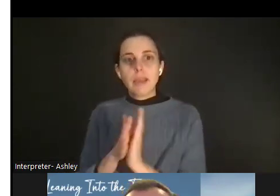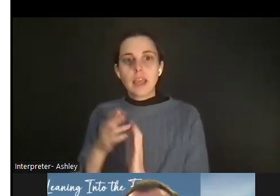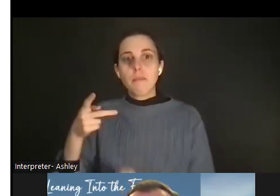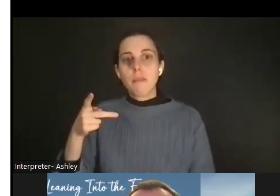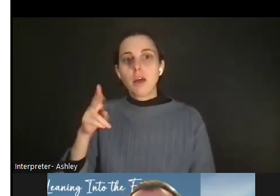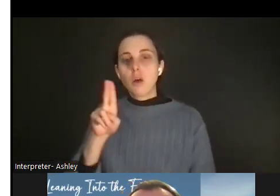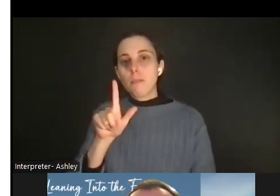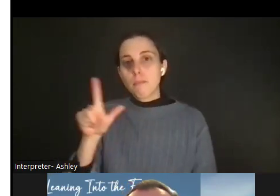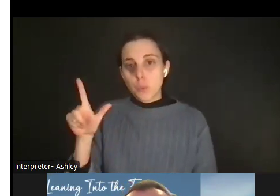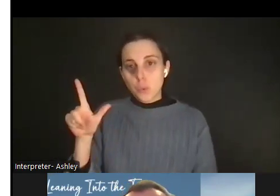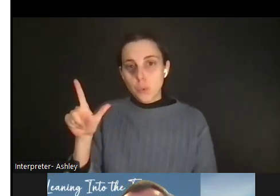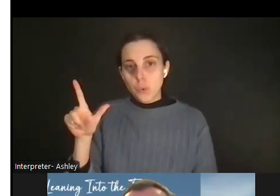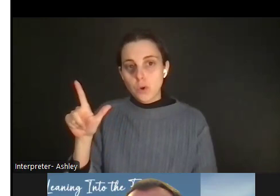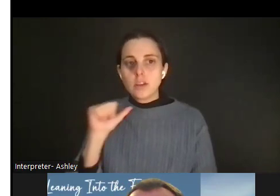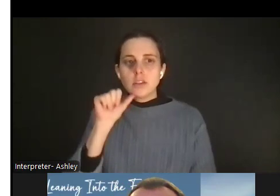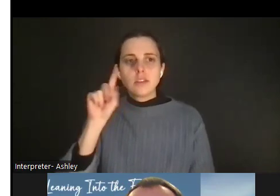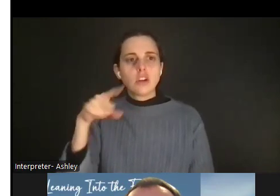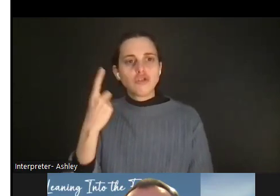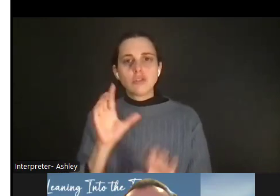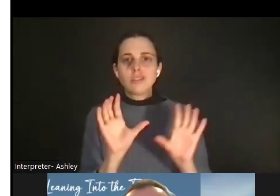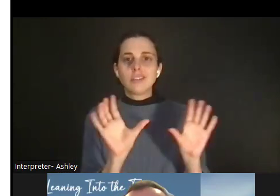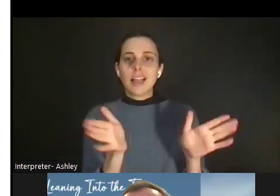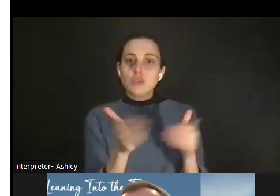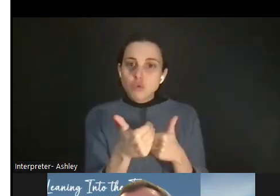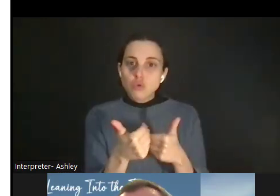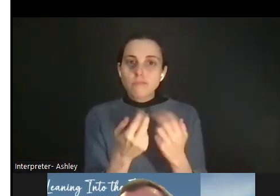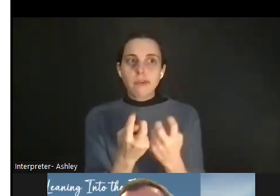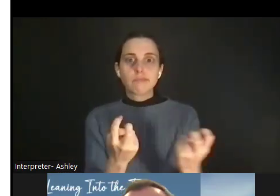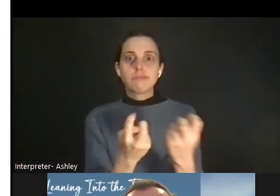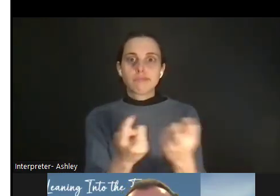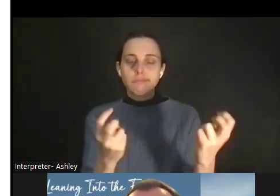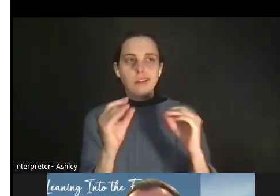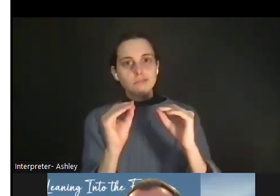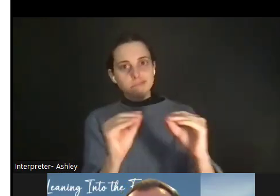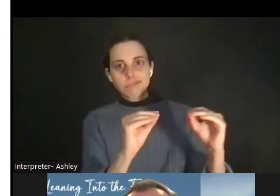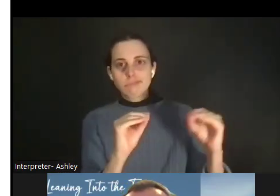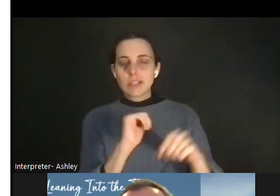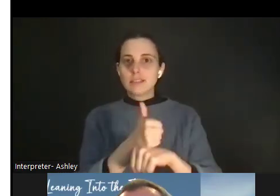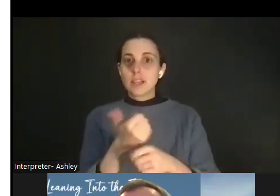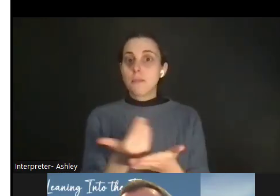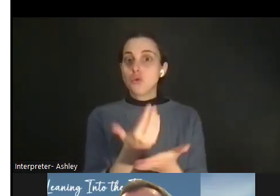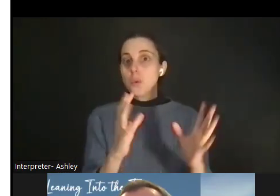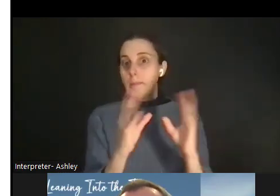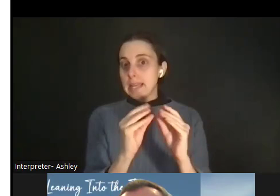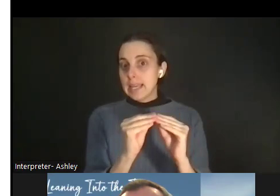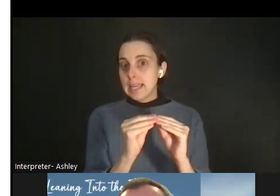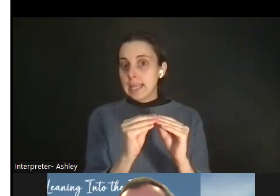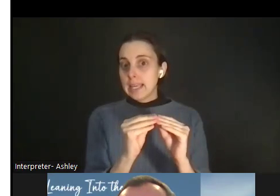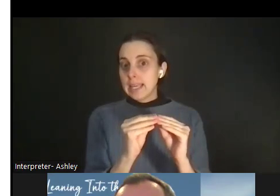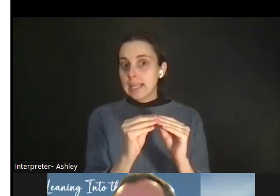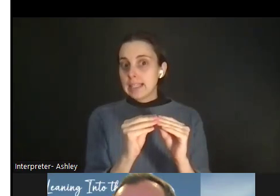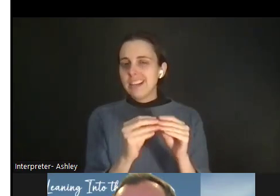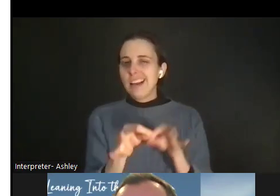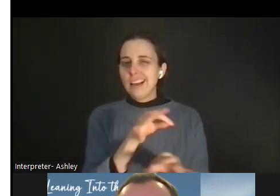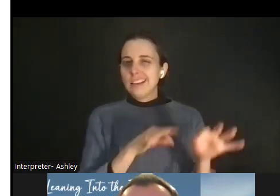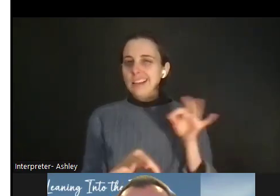having another classroom training and setting up new meetings and new training and taking time from our staff,